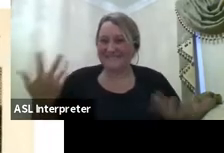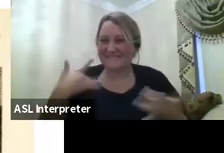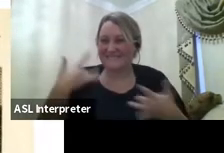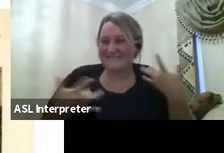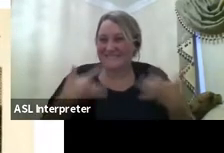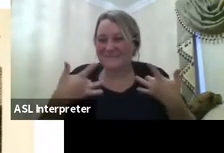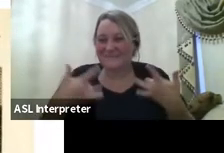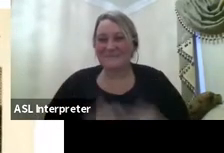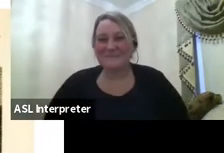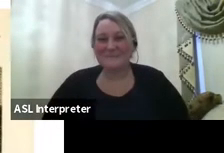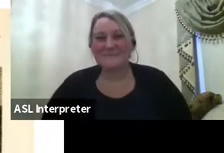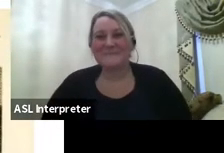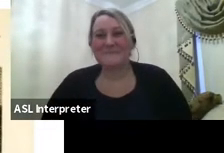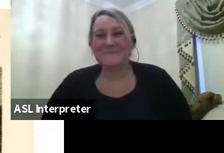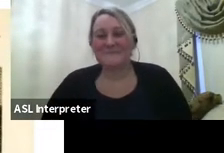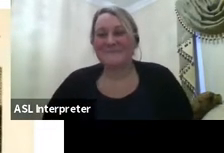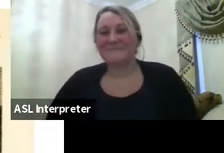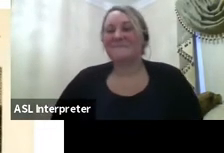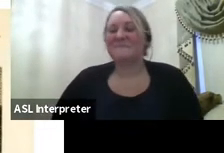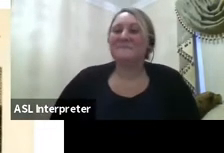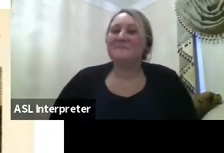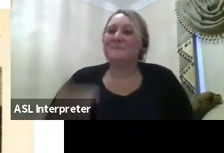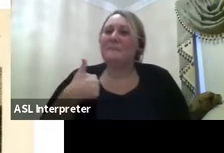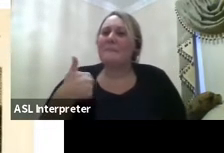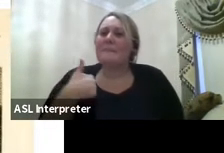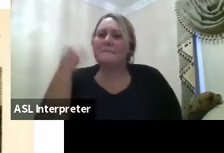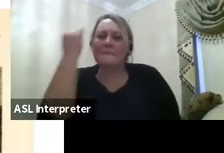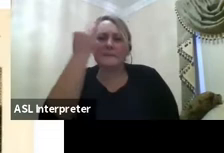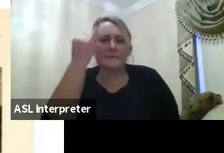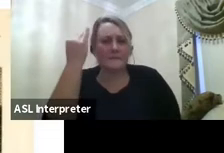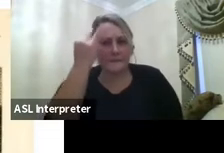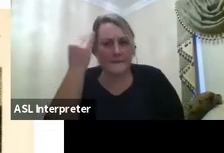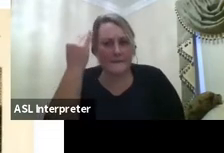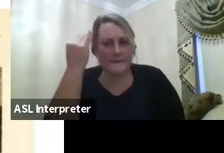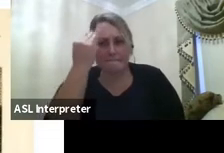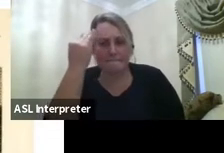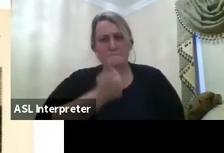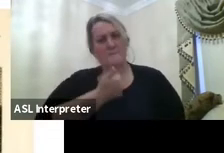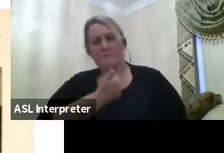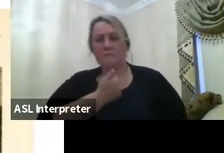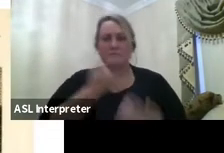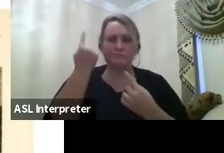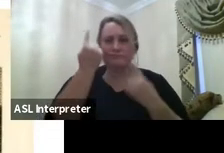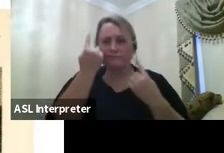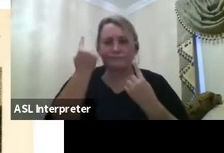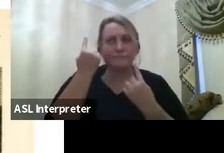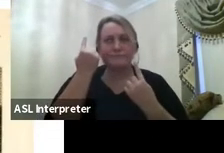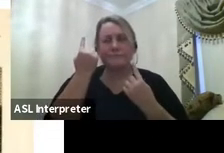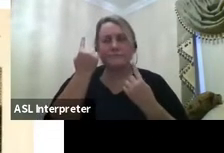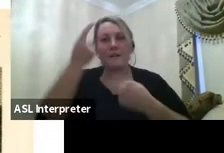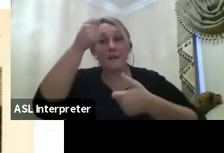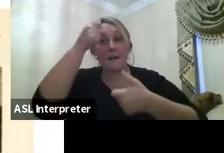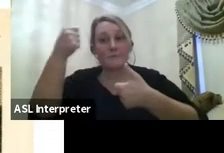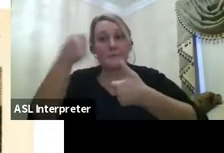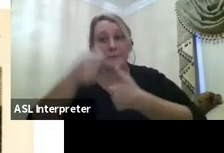things I was thinking about, um, in terms of my own thinking is that I remember for a long time hearing